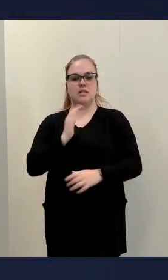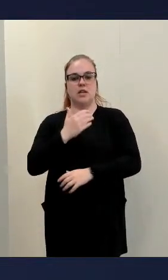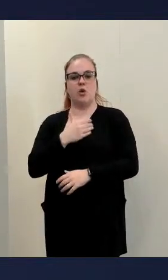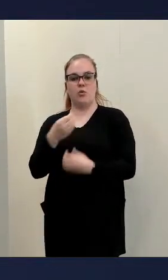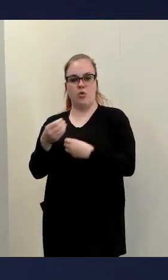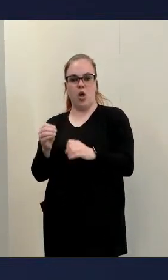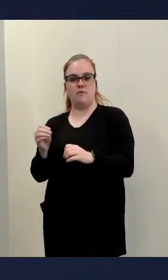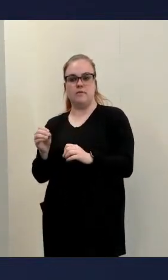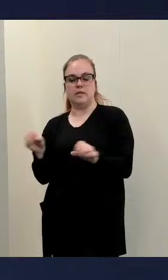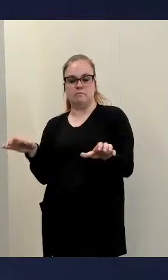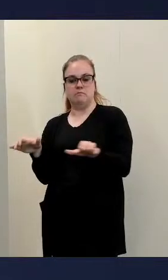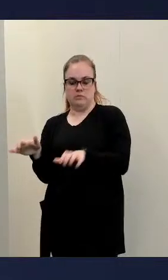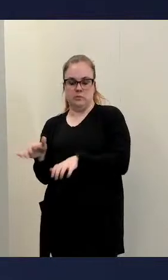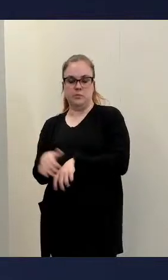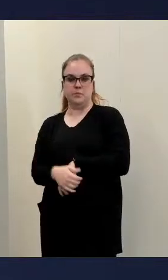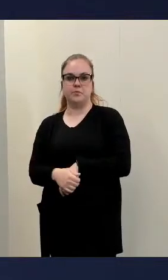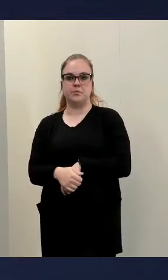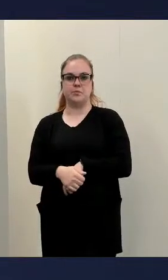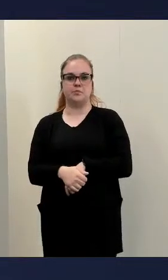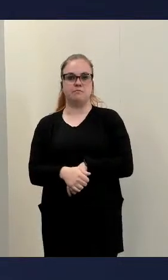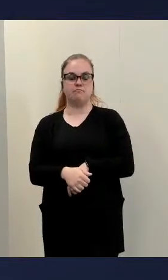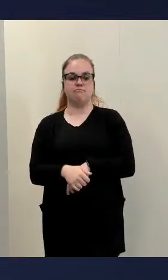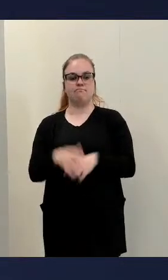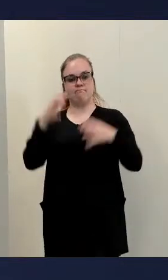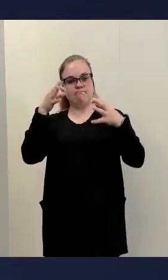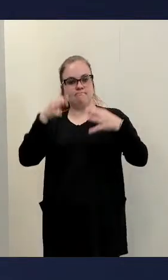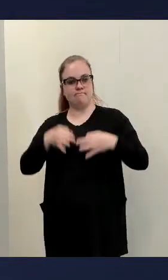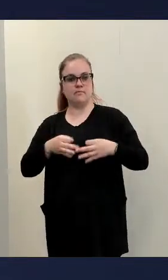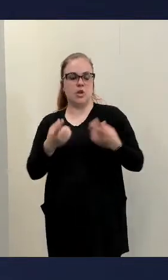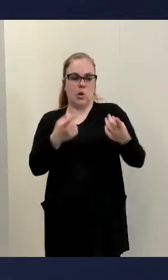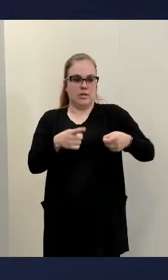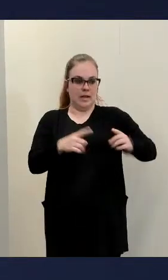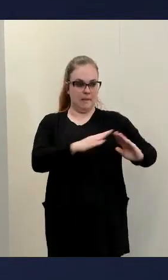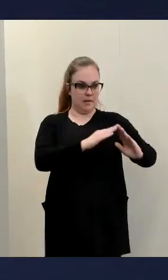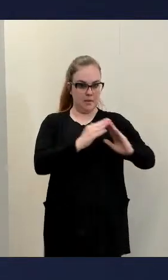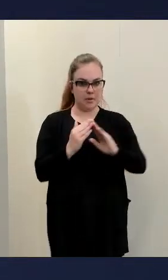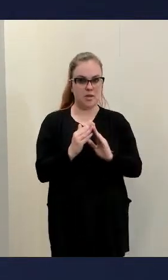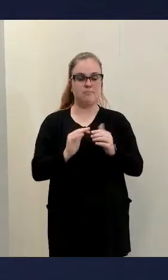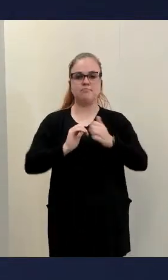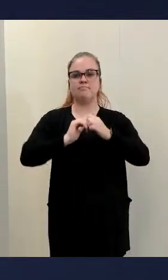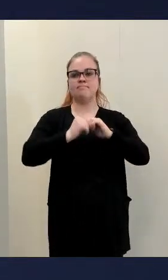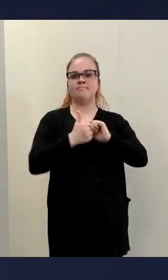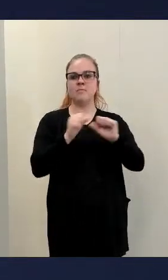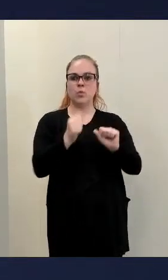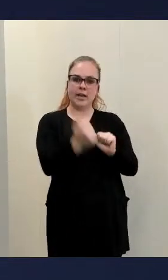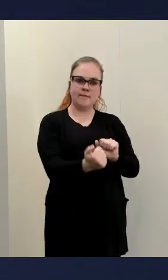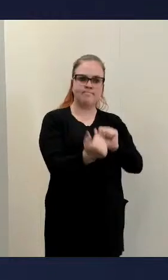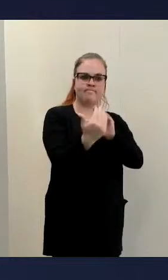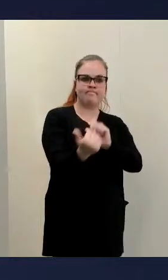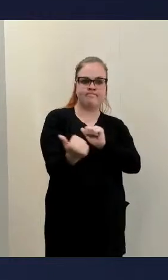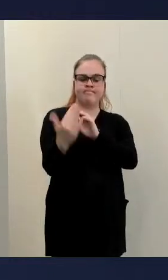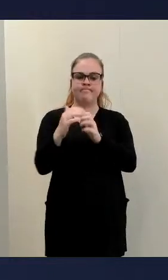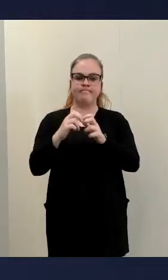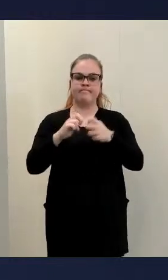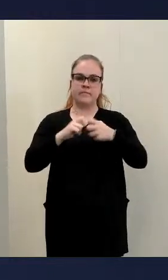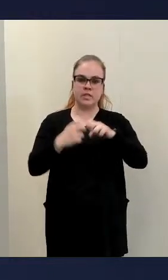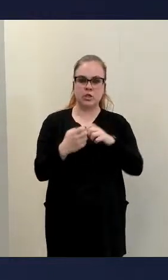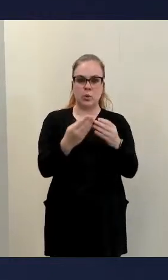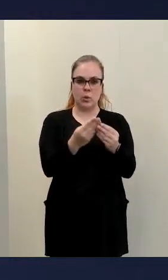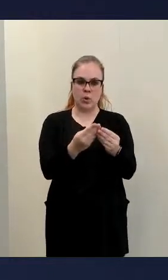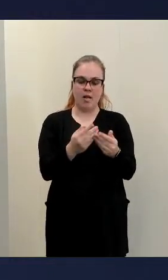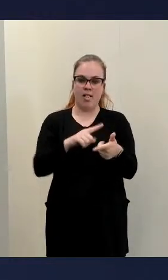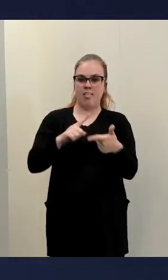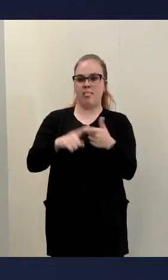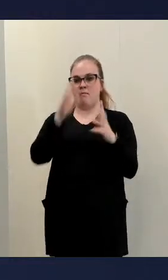was tasked to do early on, was to determine what's going on in our community, how we can address those issues, and then come up with